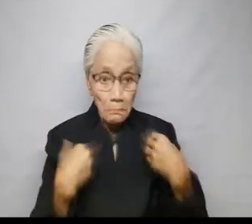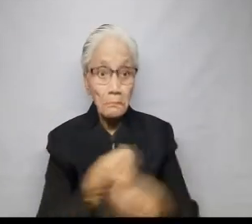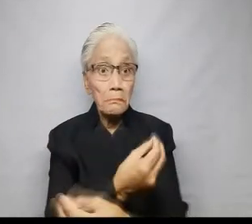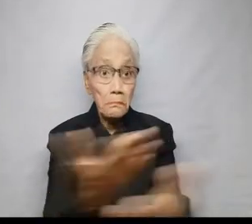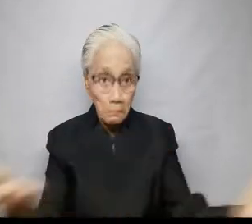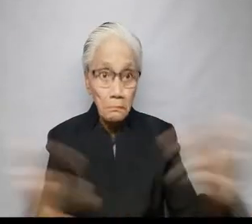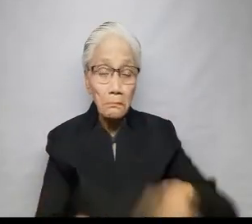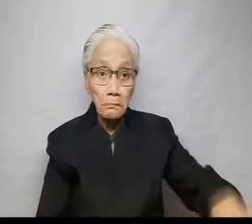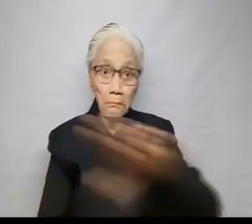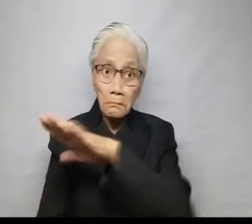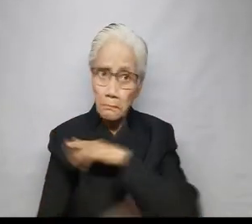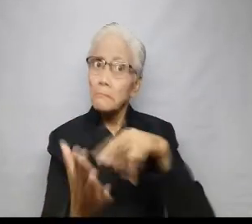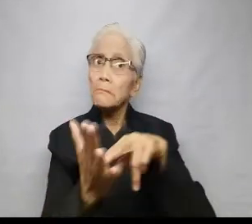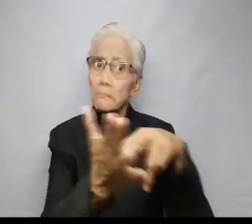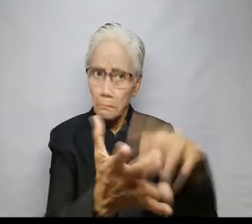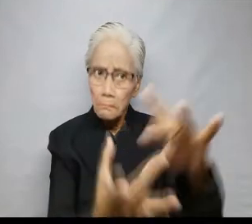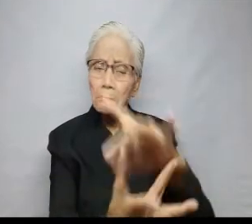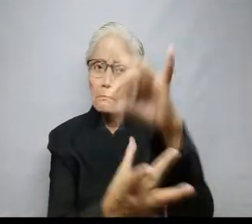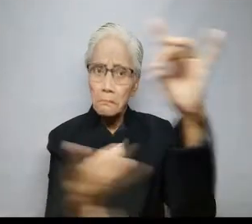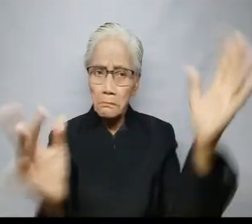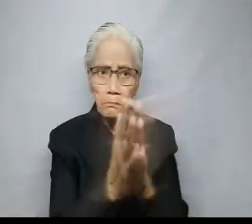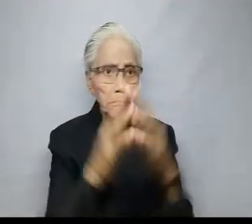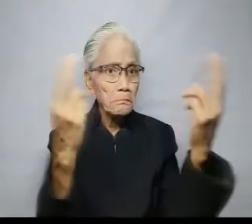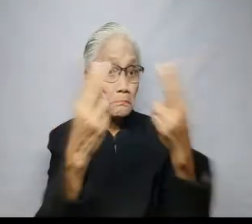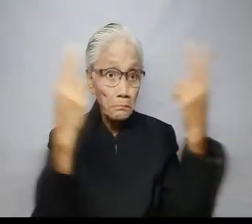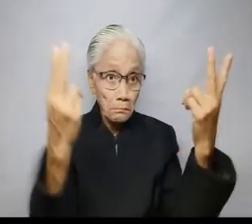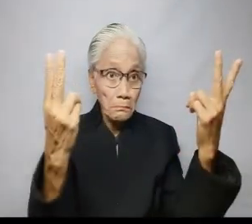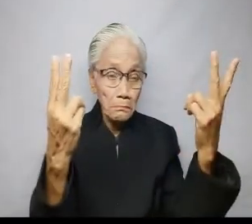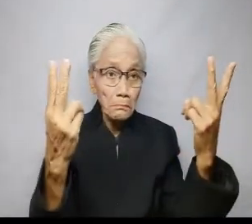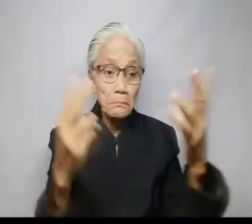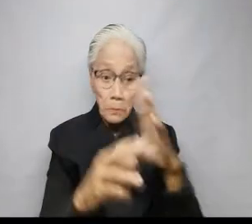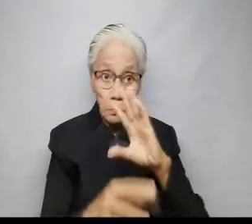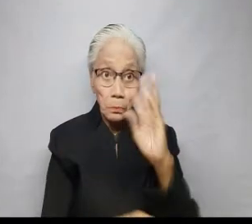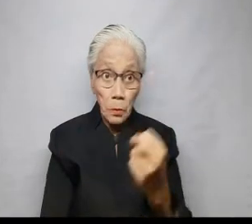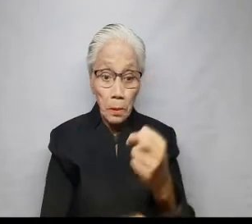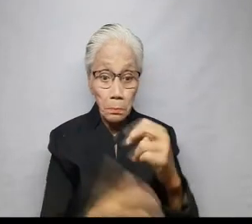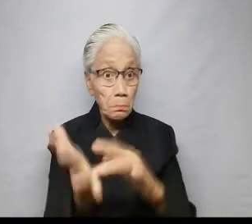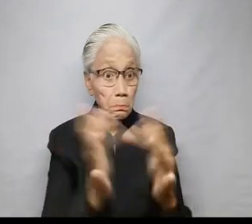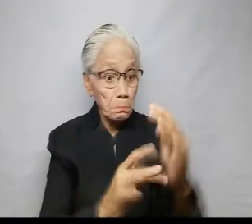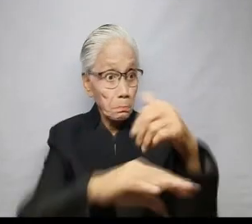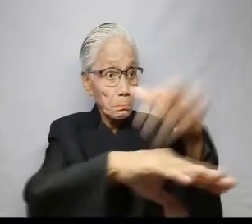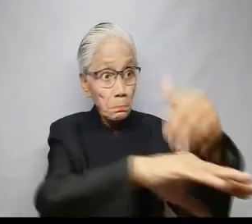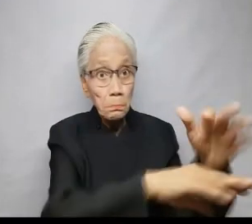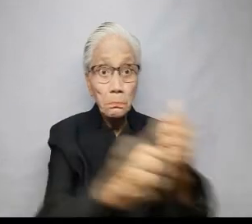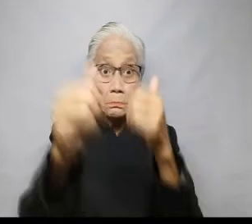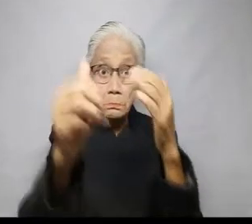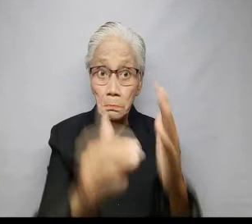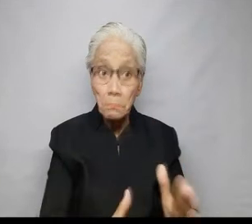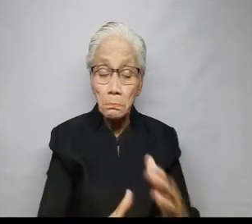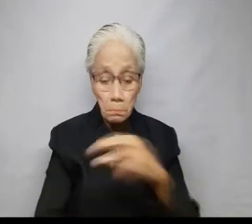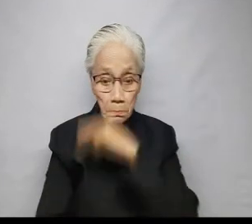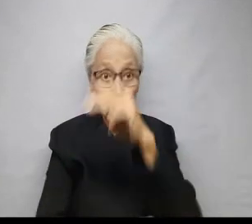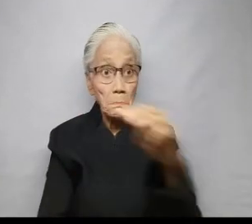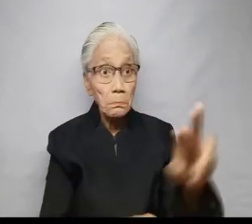us. Jericho stood as a symbol of spiritual victory, hence, when Jesus sent His apostles and